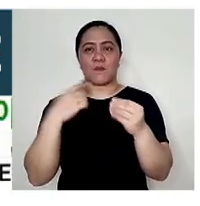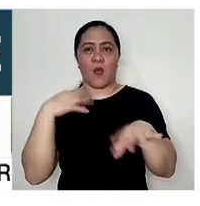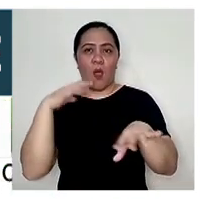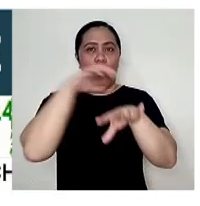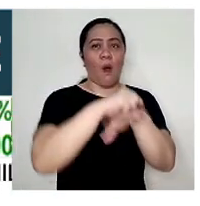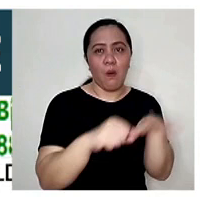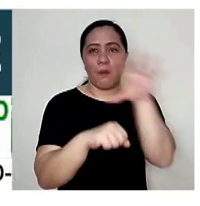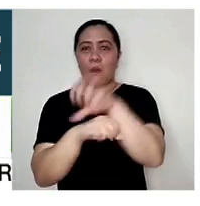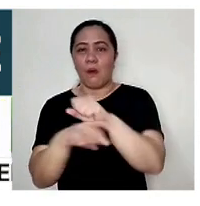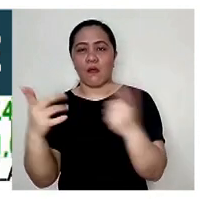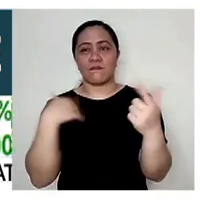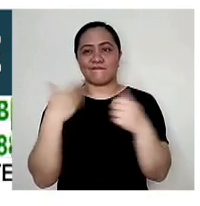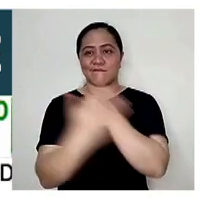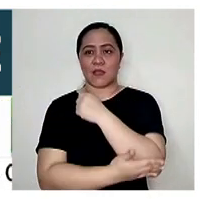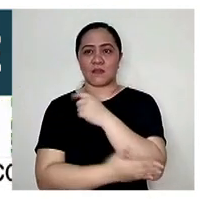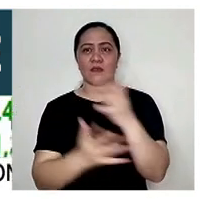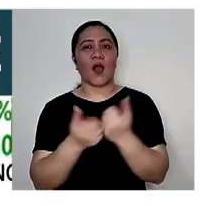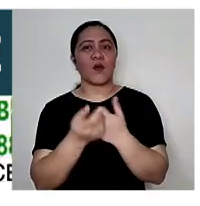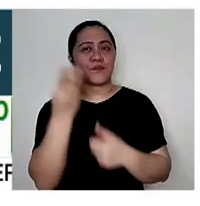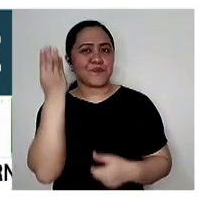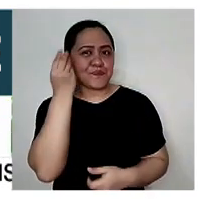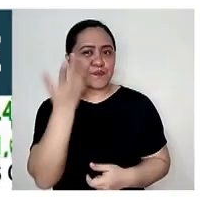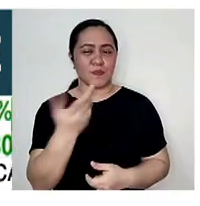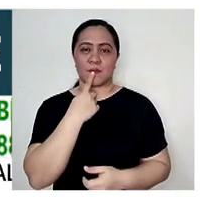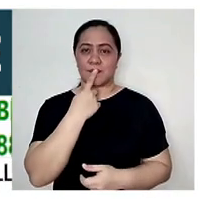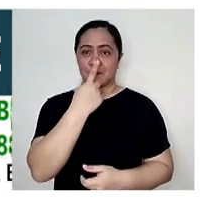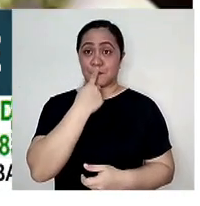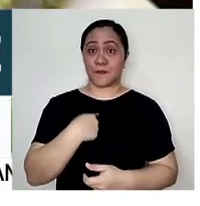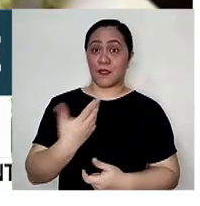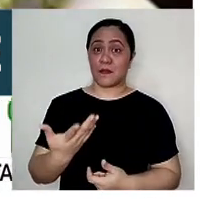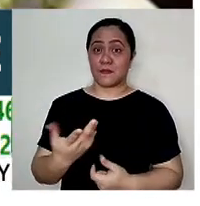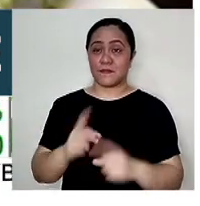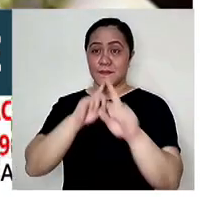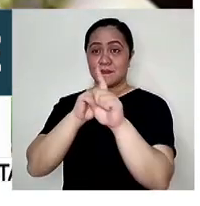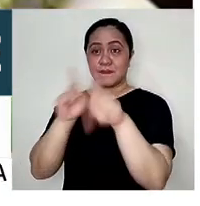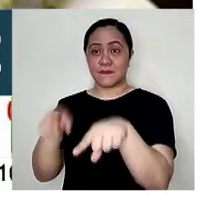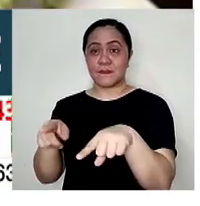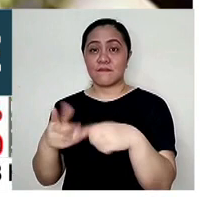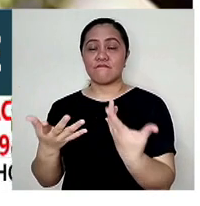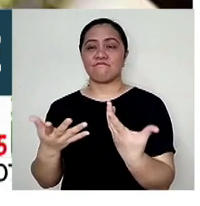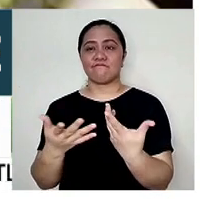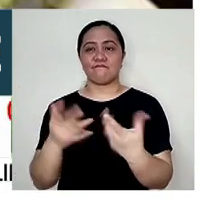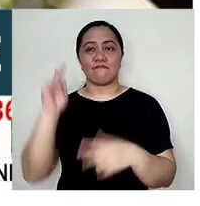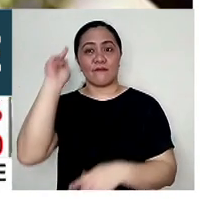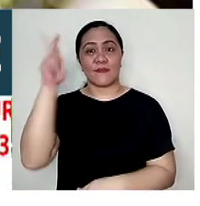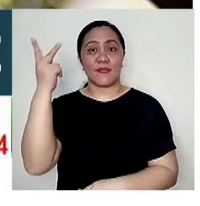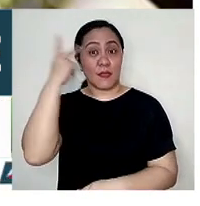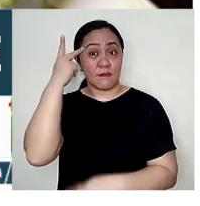that? Well, Fermina, we always say politics and